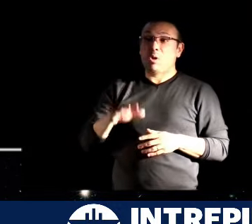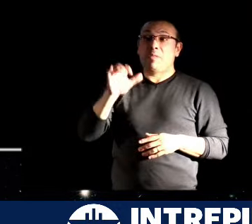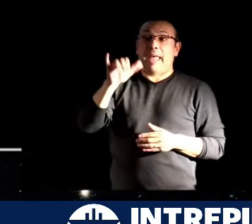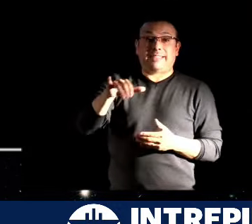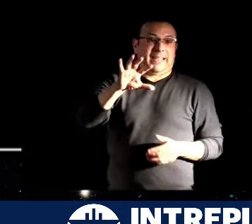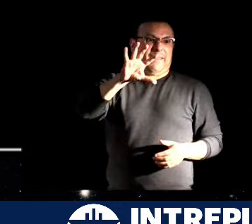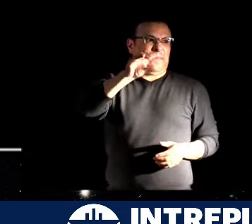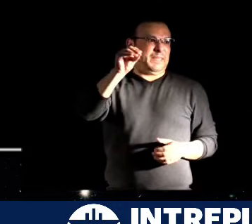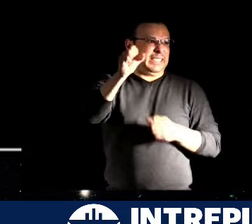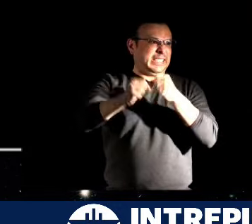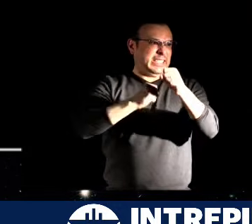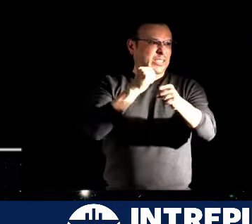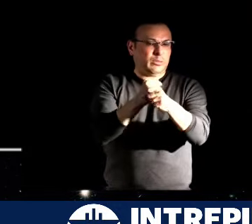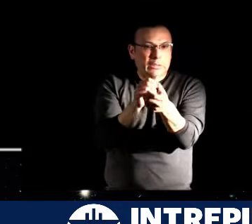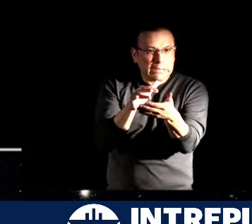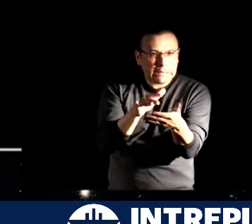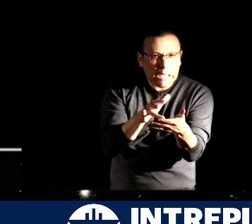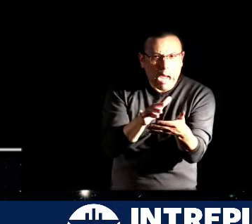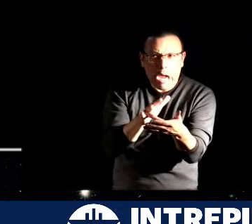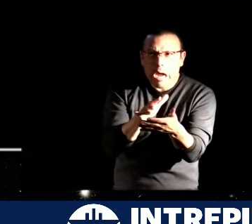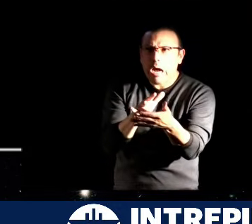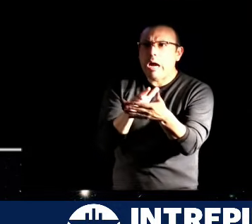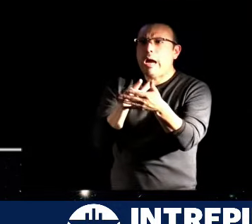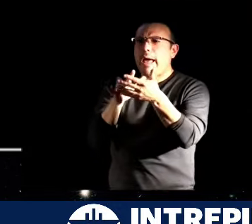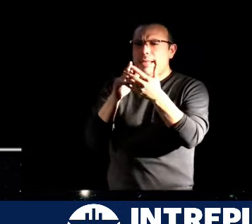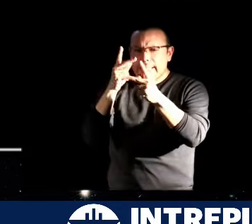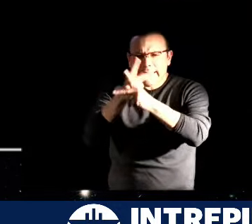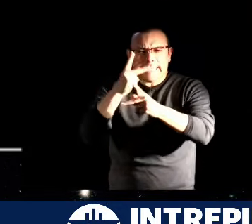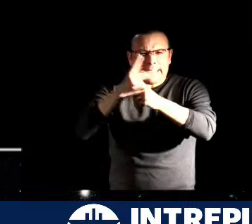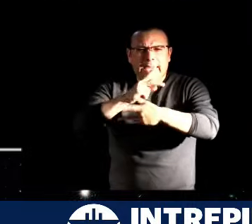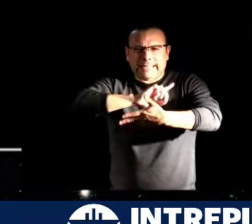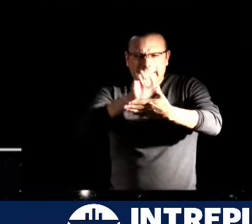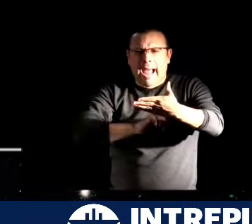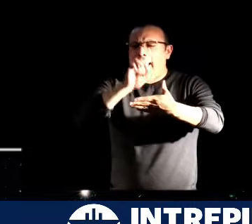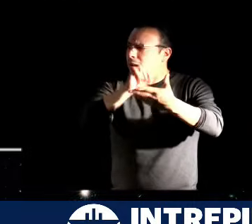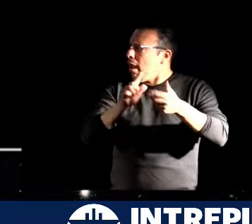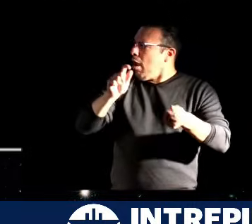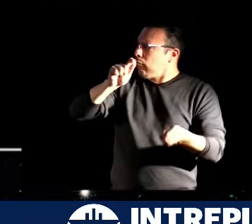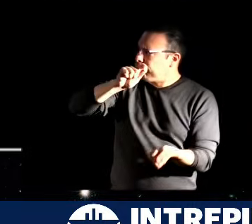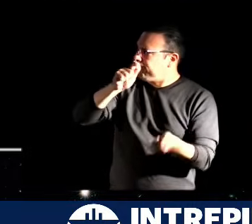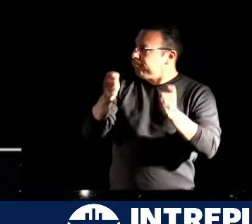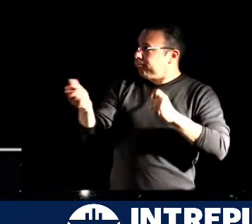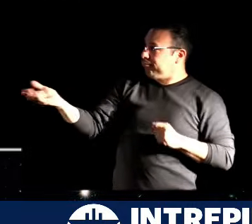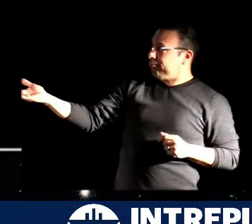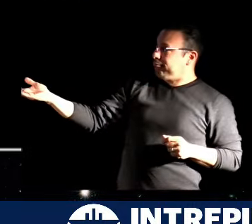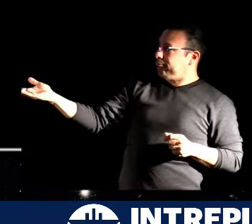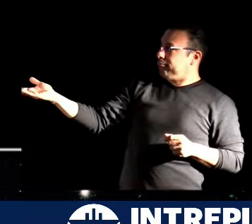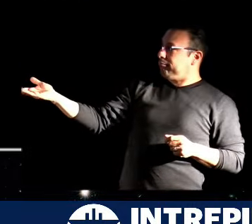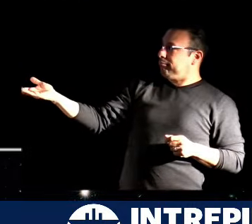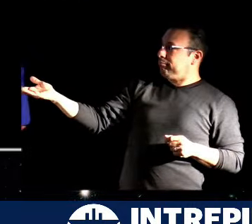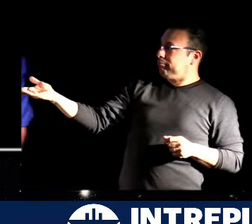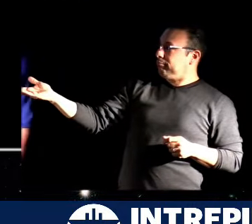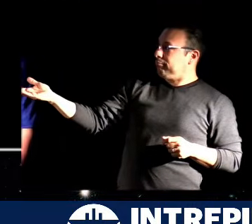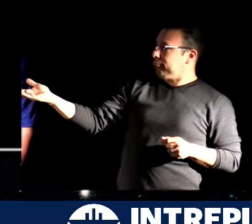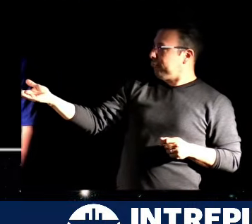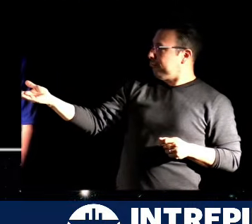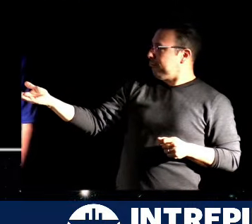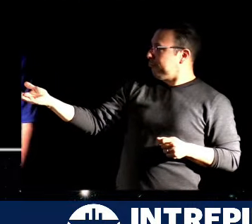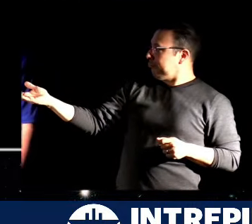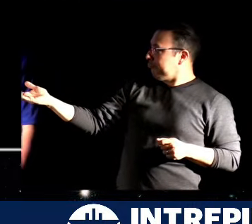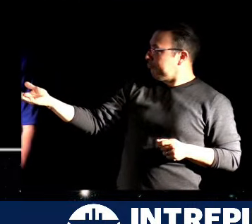study now at this point. And this is the development and the design change throughout that time, as you can see.